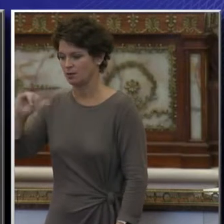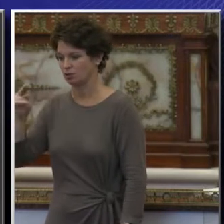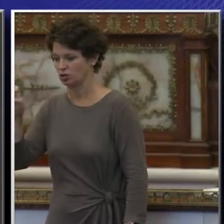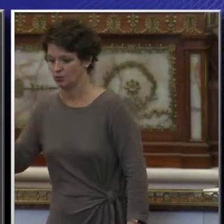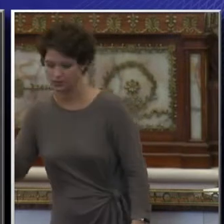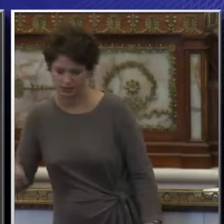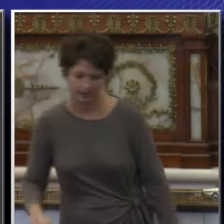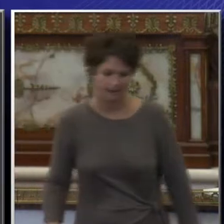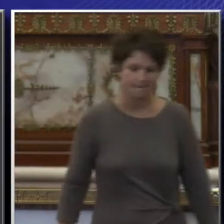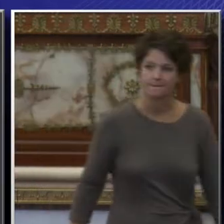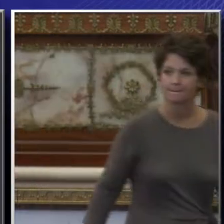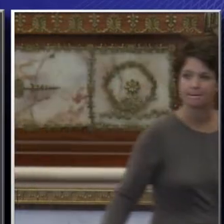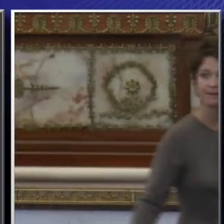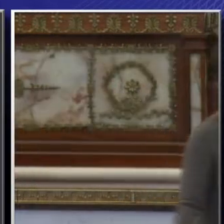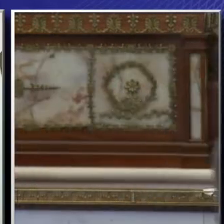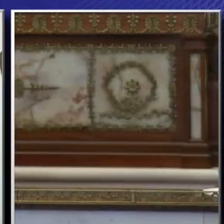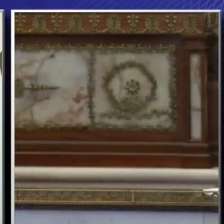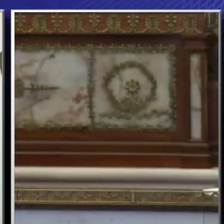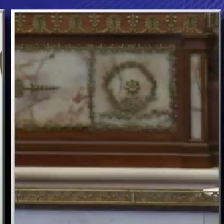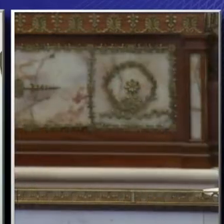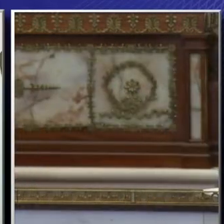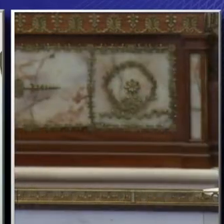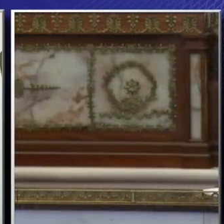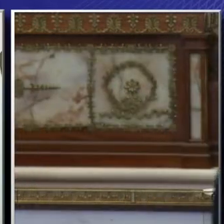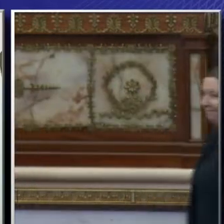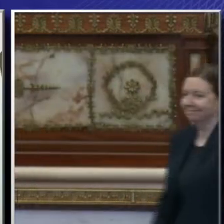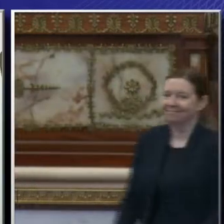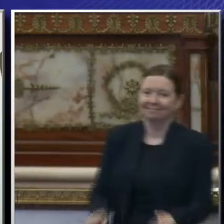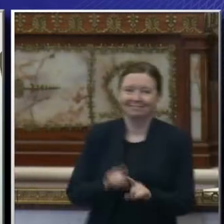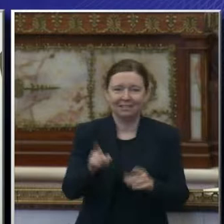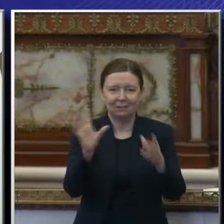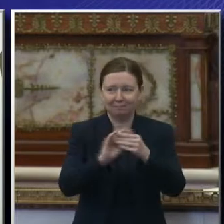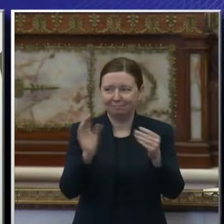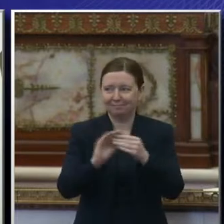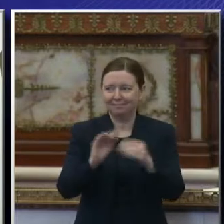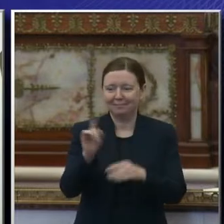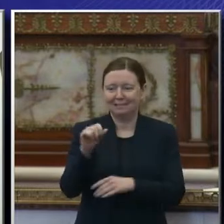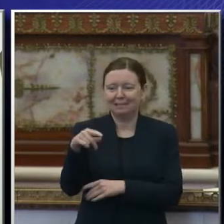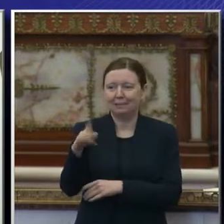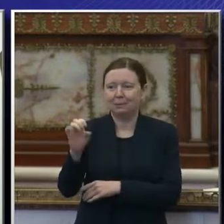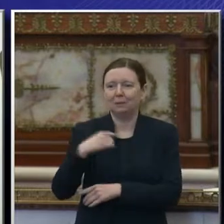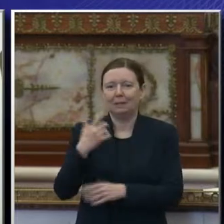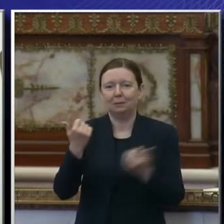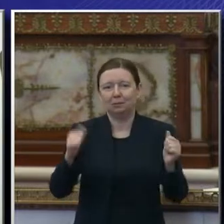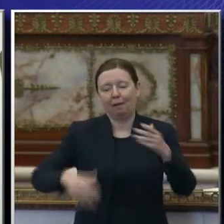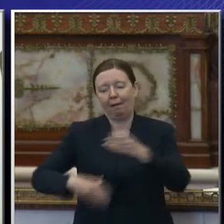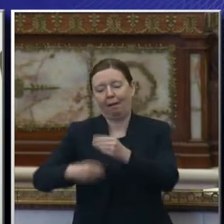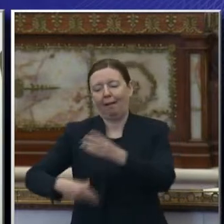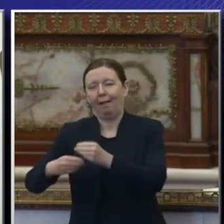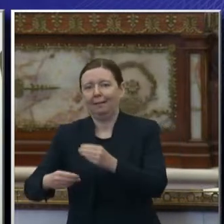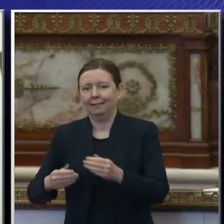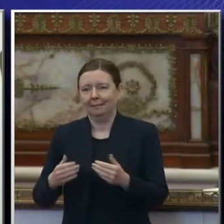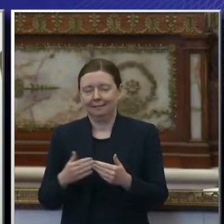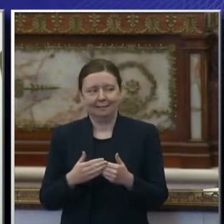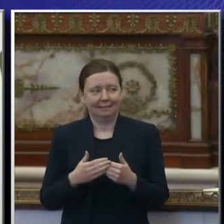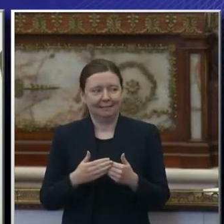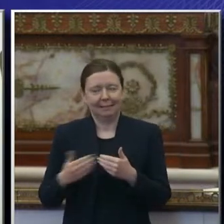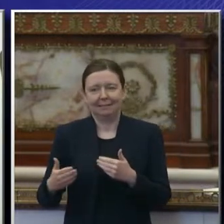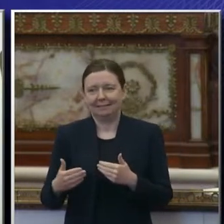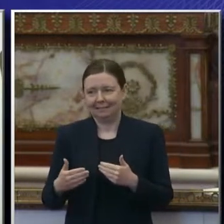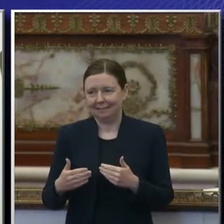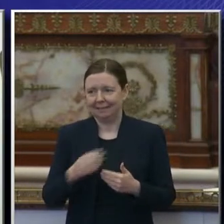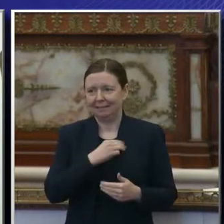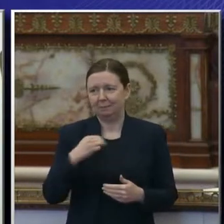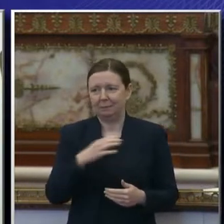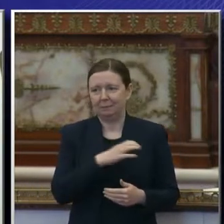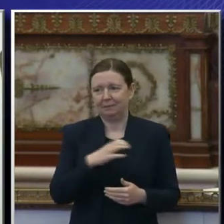As you were given that recitation of zip codes, I was trying to slip in a couple zip codes that our next member of